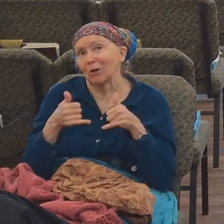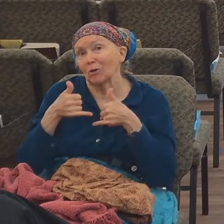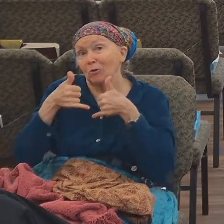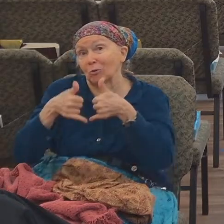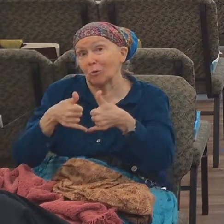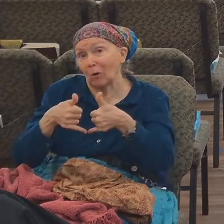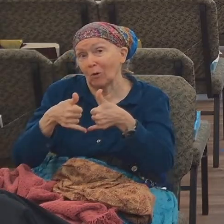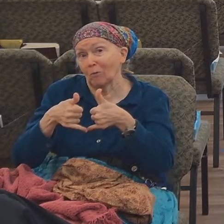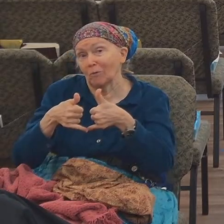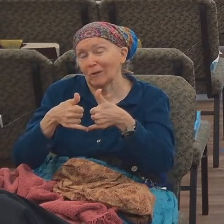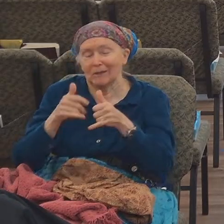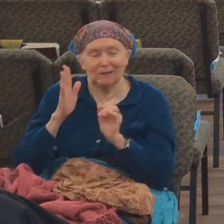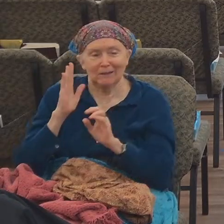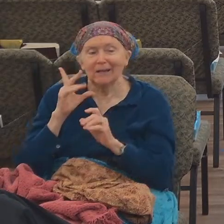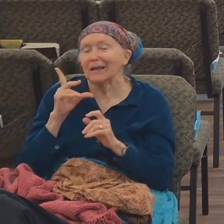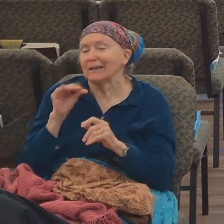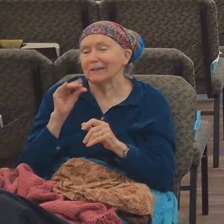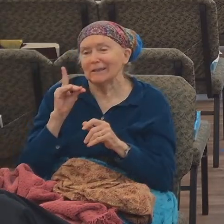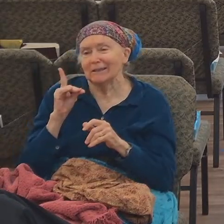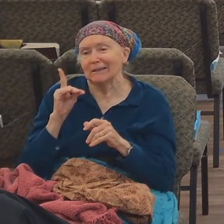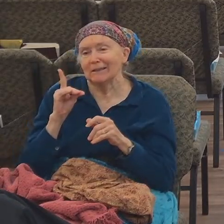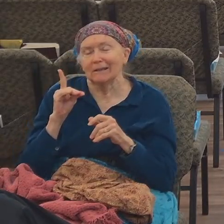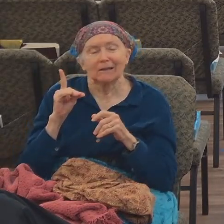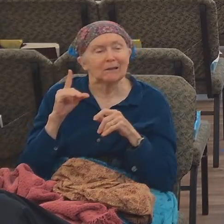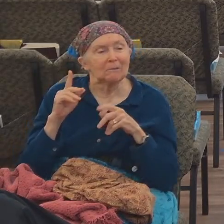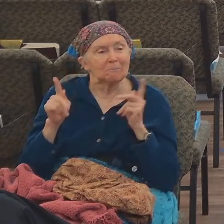were people receiving?